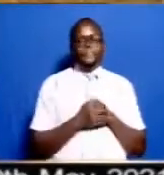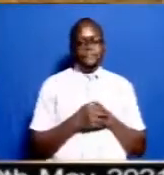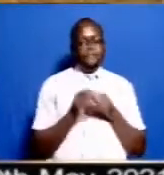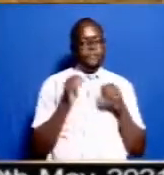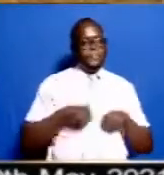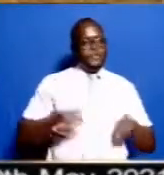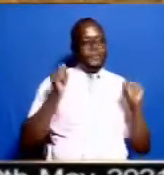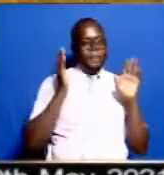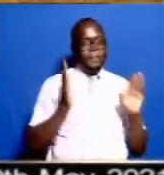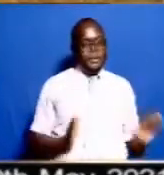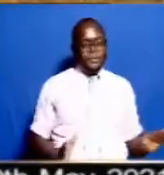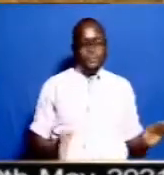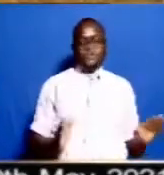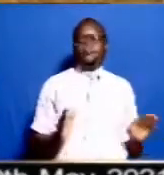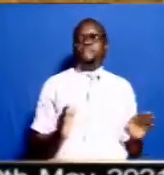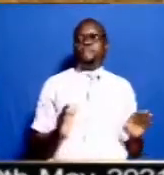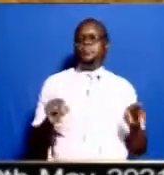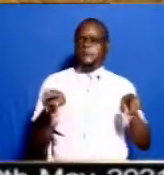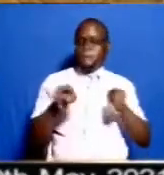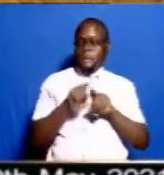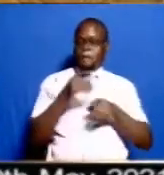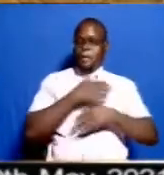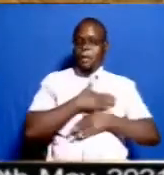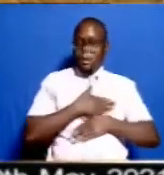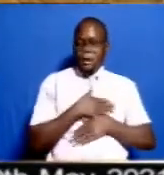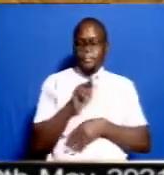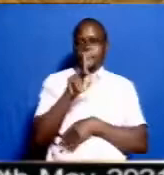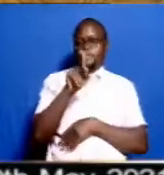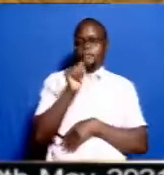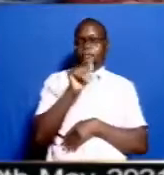Chairperson, delegated legislation.